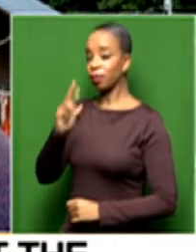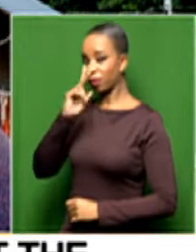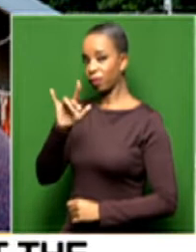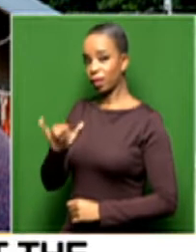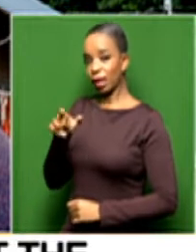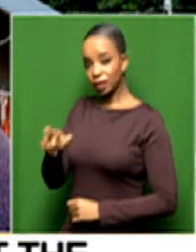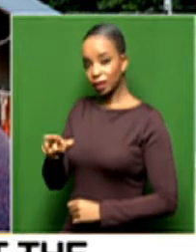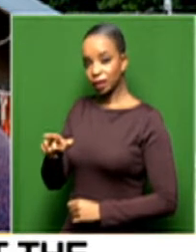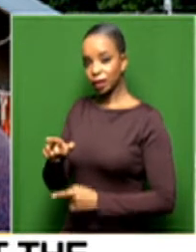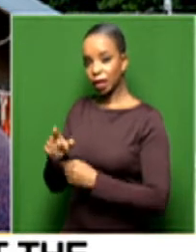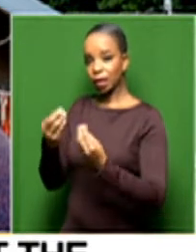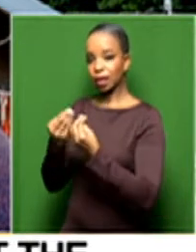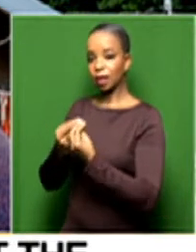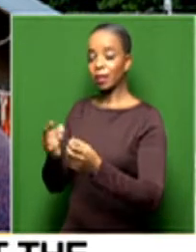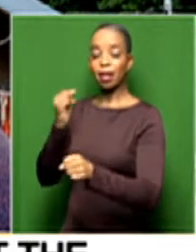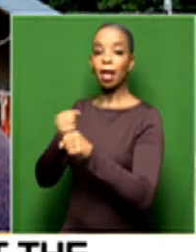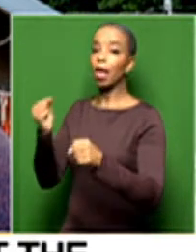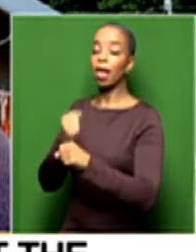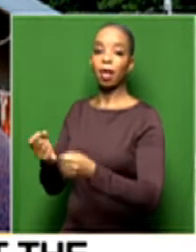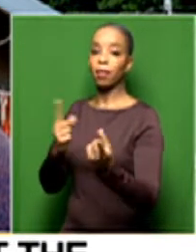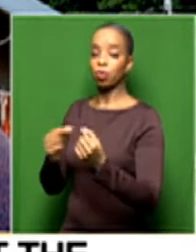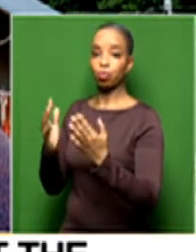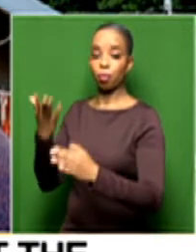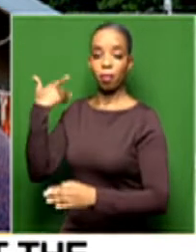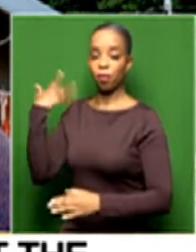and, you know, it's never been done in this way before?